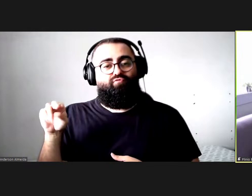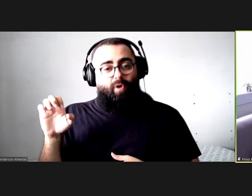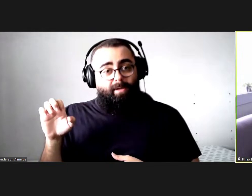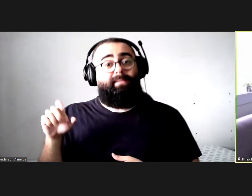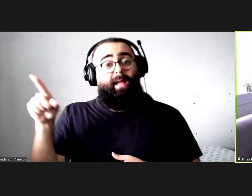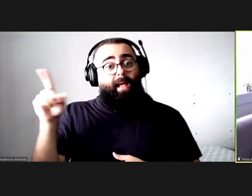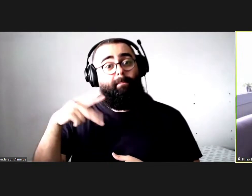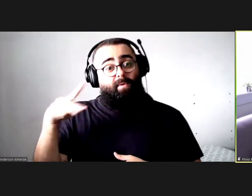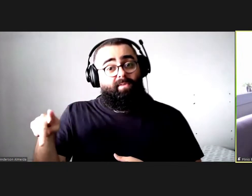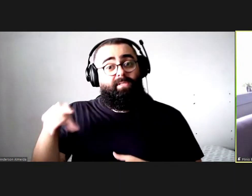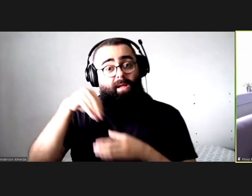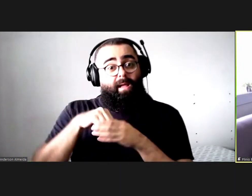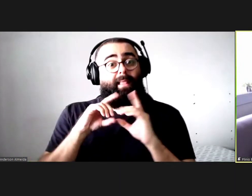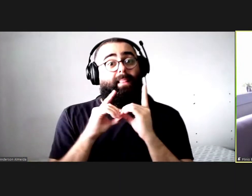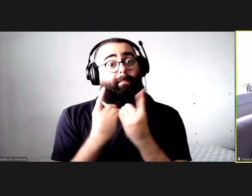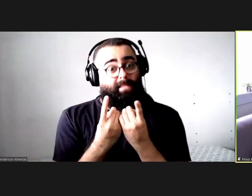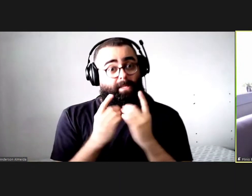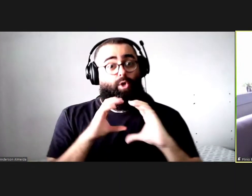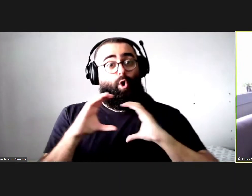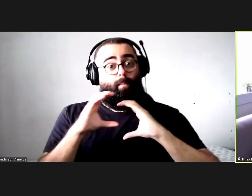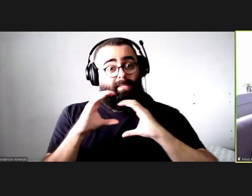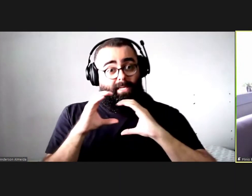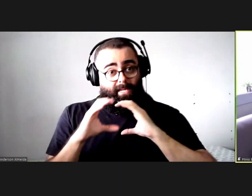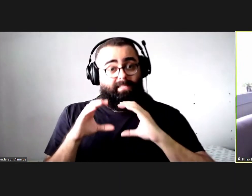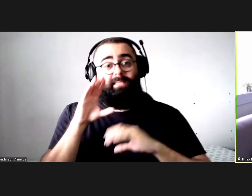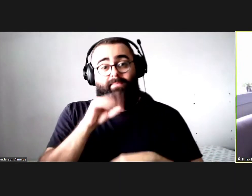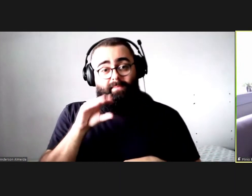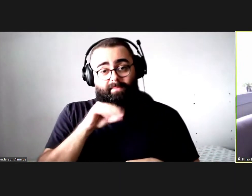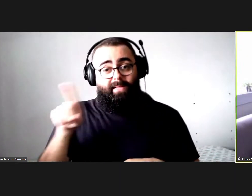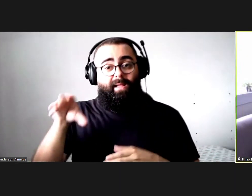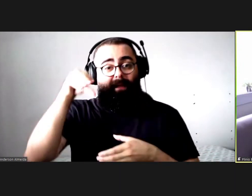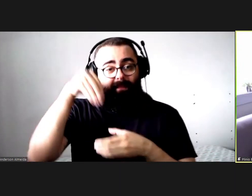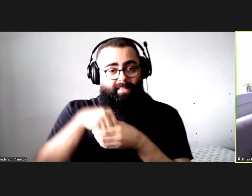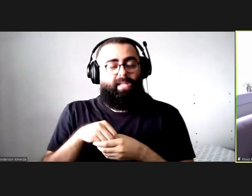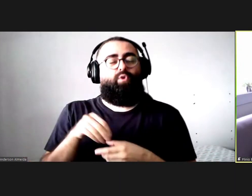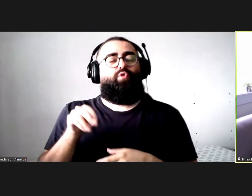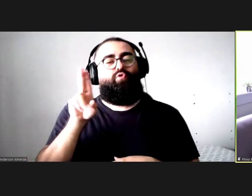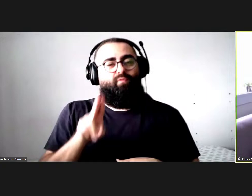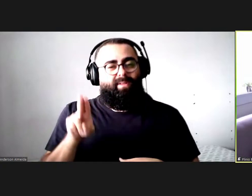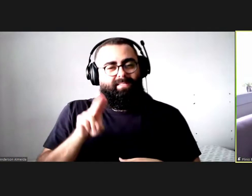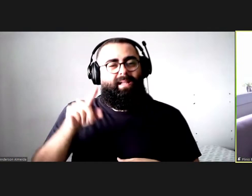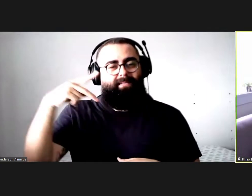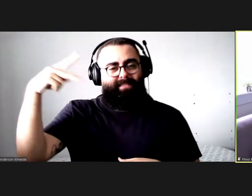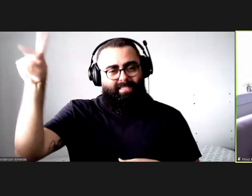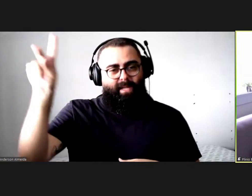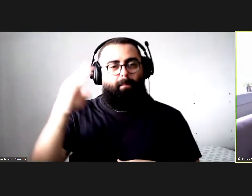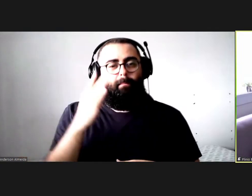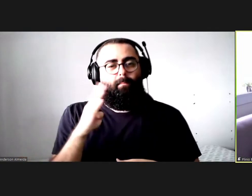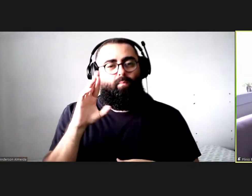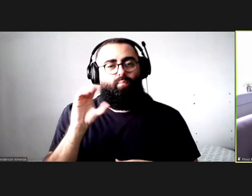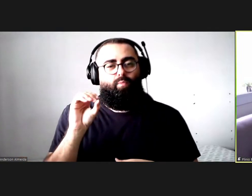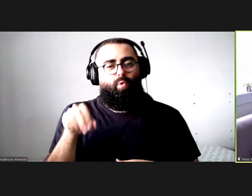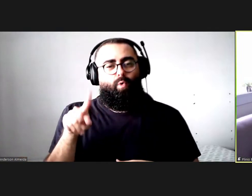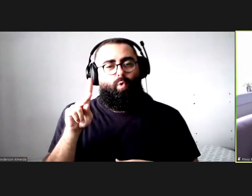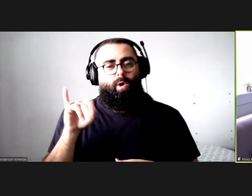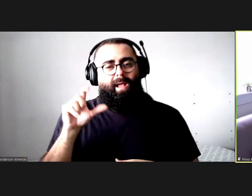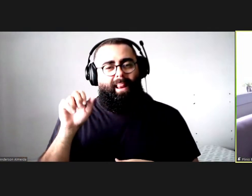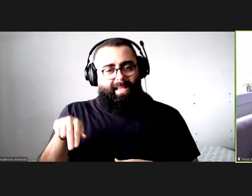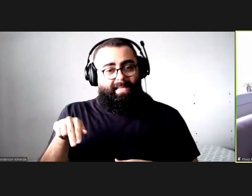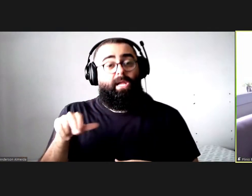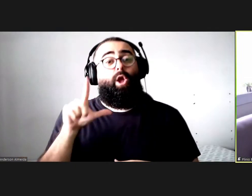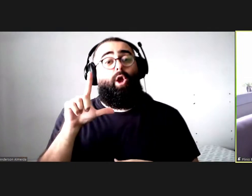Communication Sciences and Disorders at Long Island University in Brooklyn. Her research deals